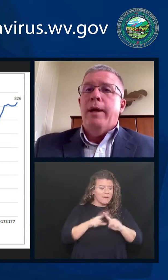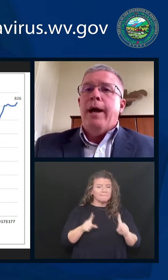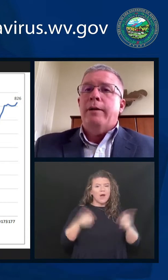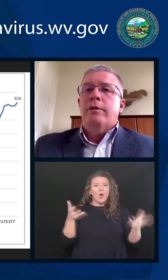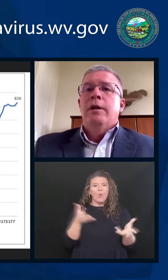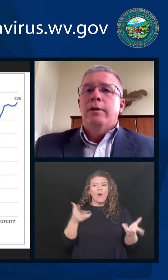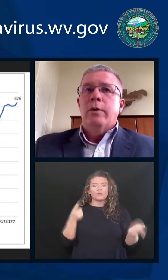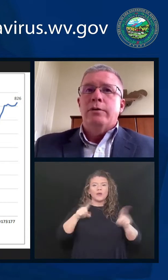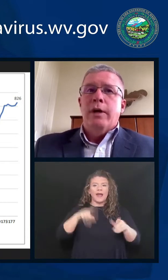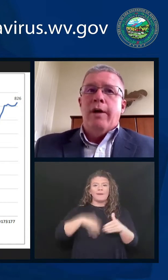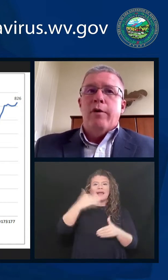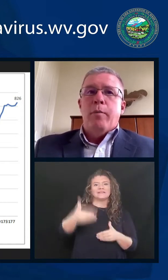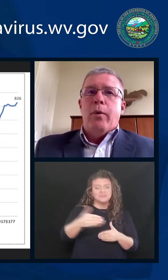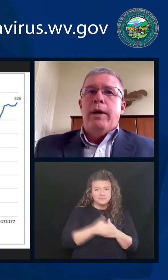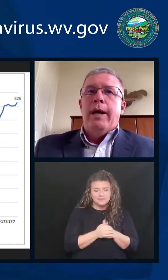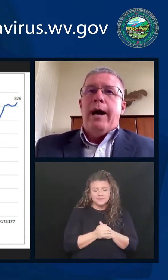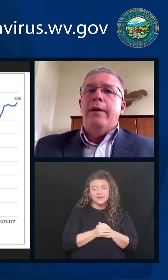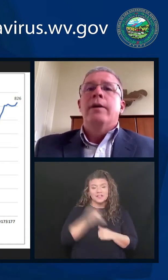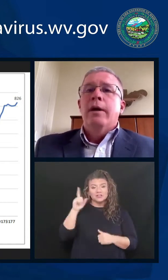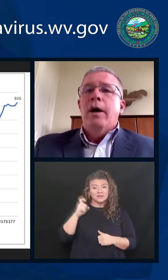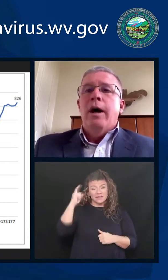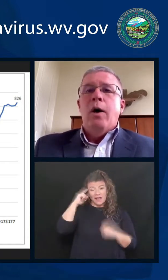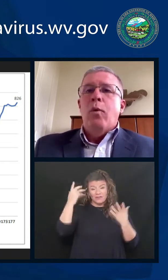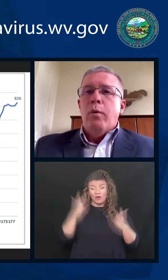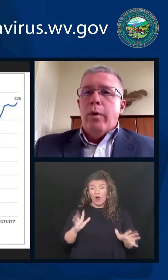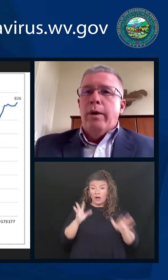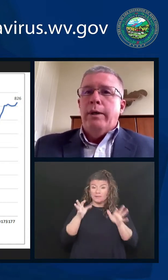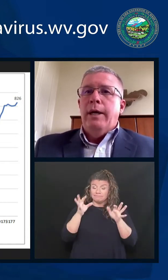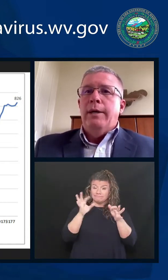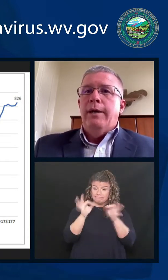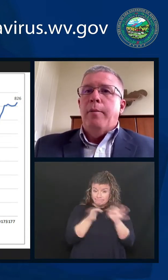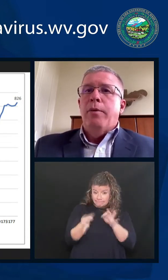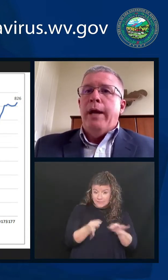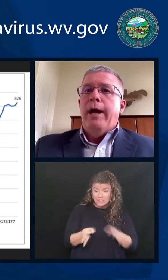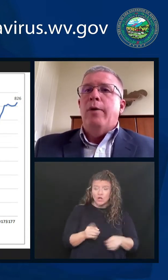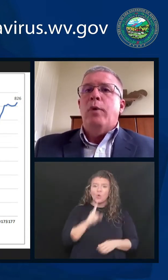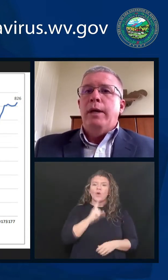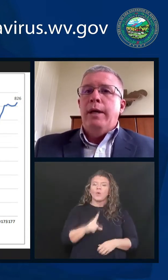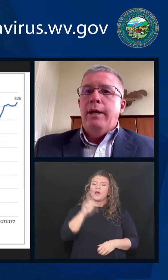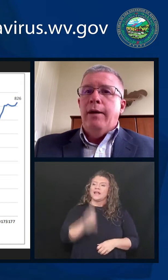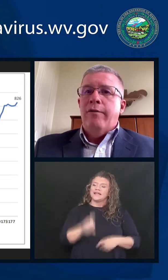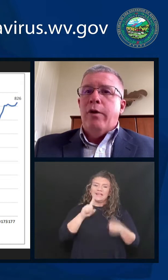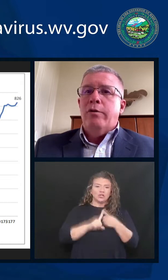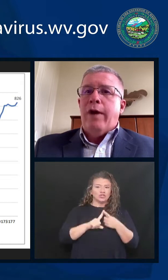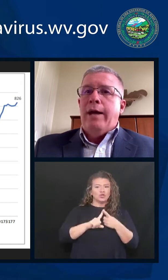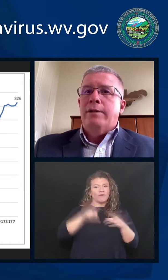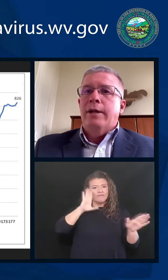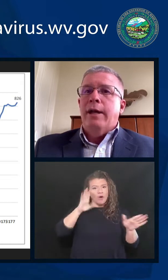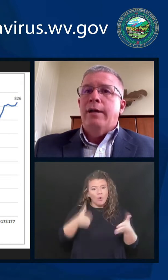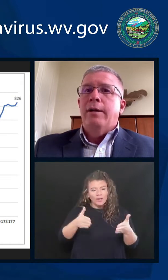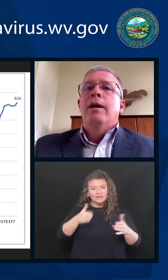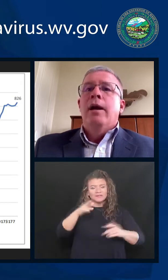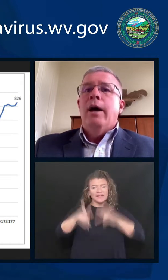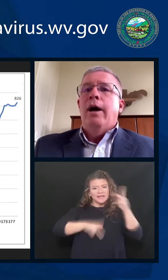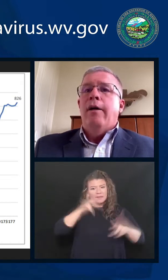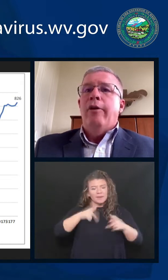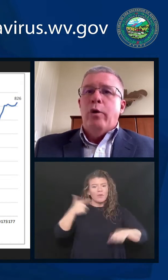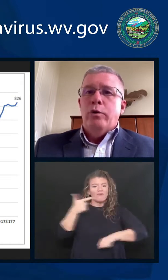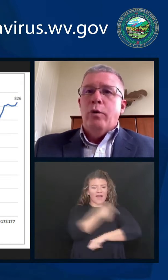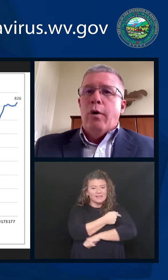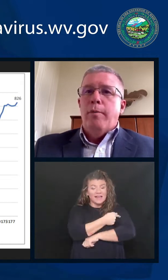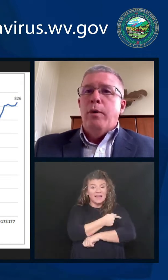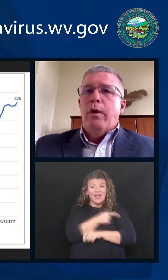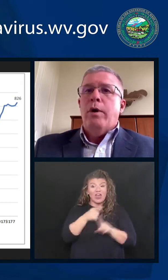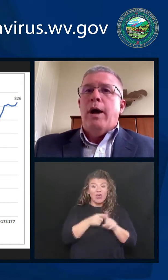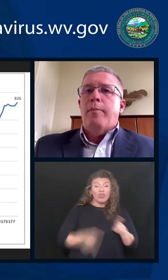to come next. So as the governor pointed out, we really need to double down. We need to get folks vaccinated.